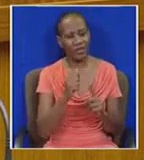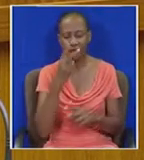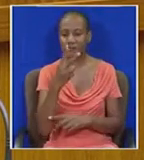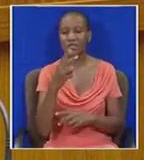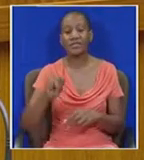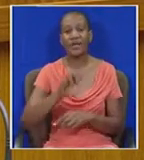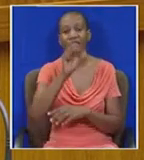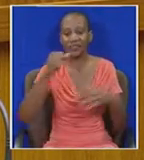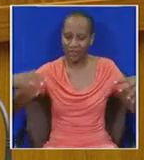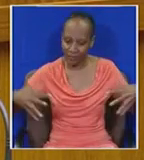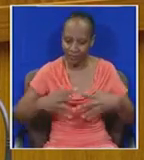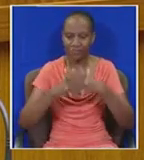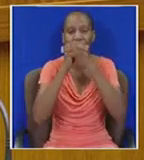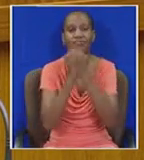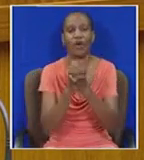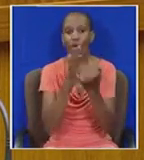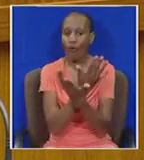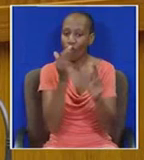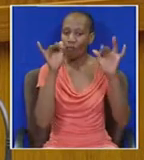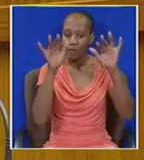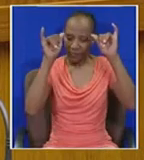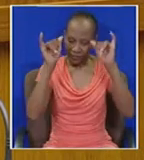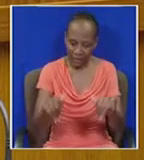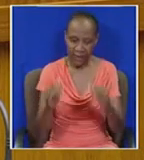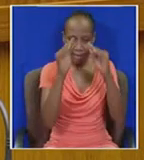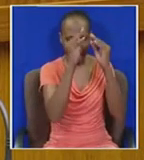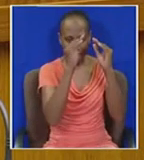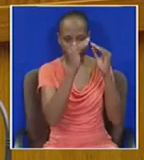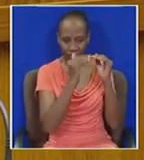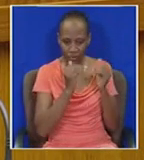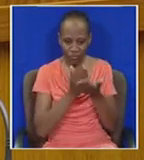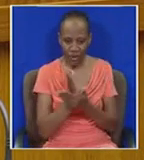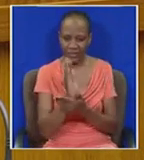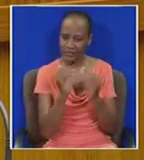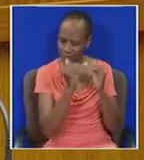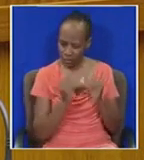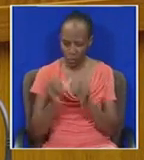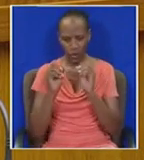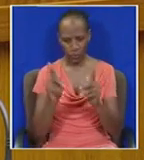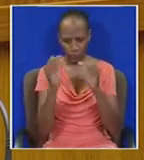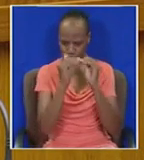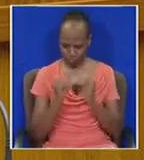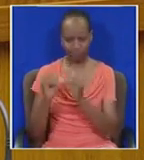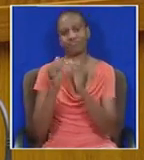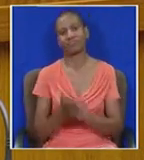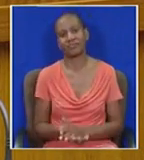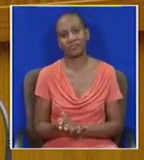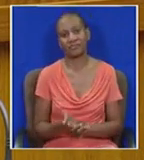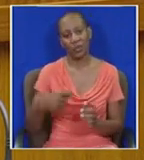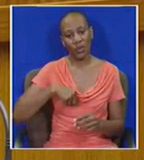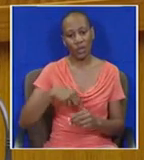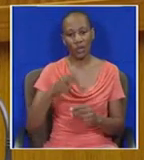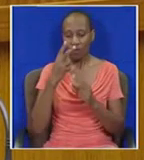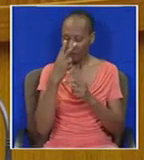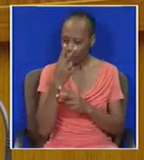which all live in peace with equal rights and opportunities. We shall renew our focus on